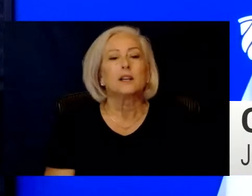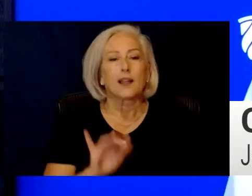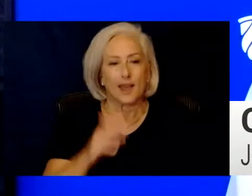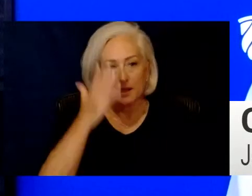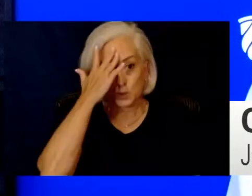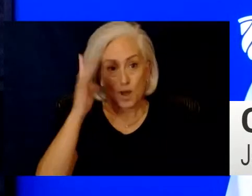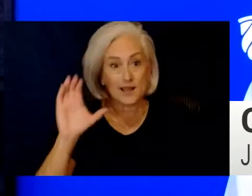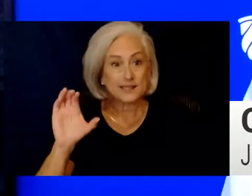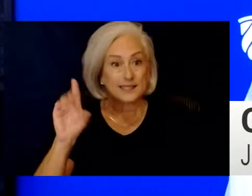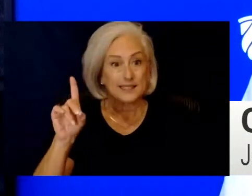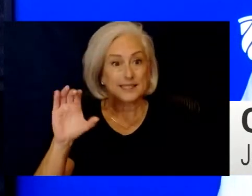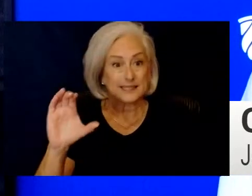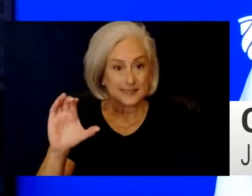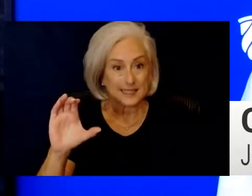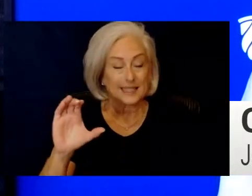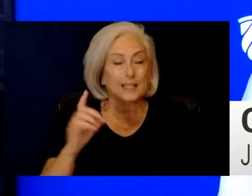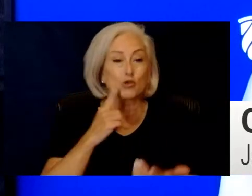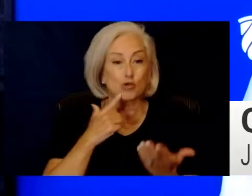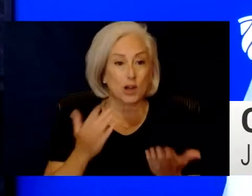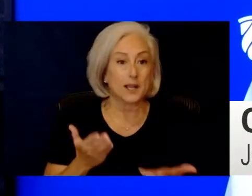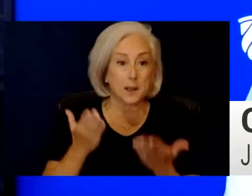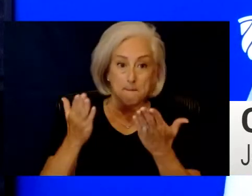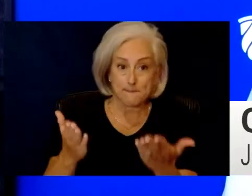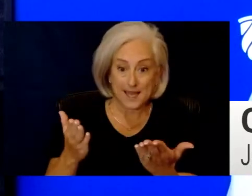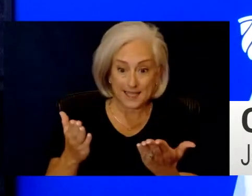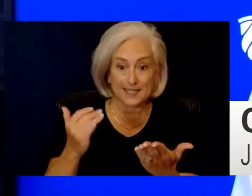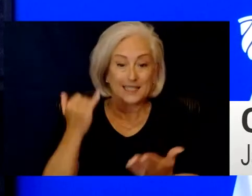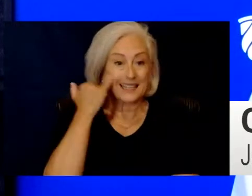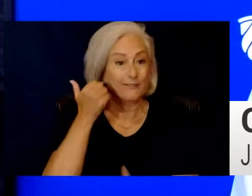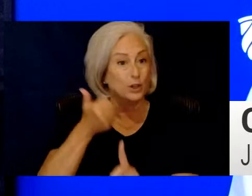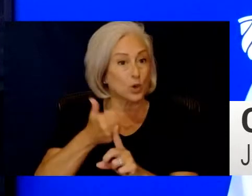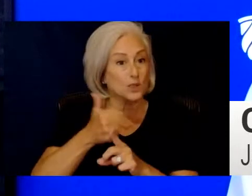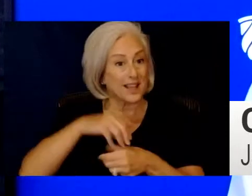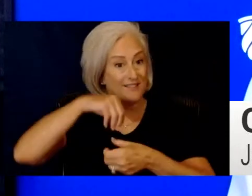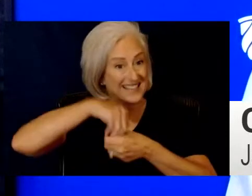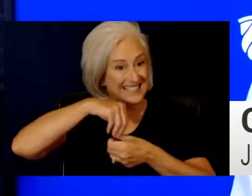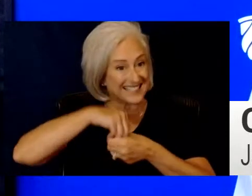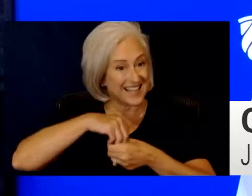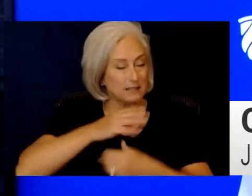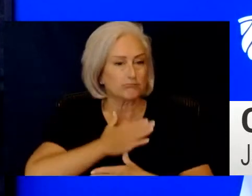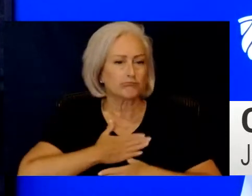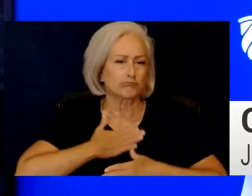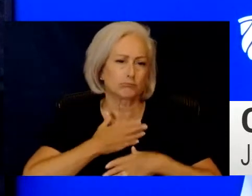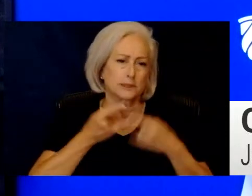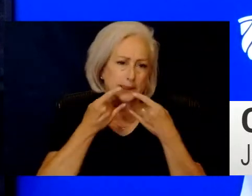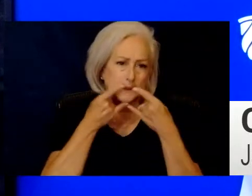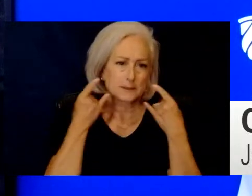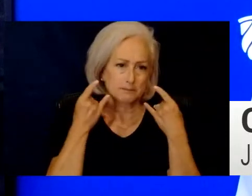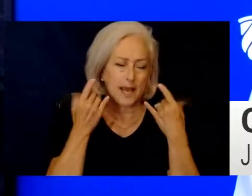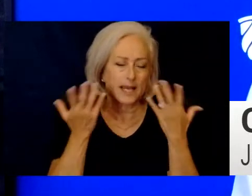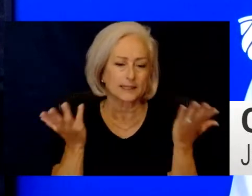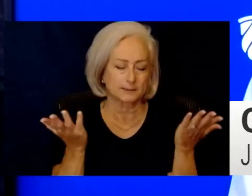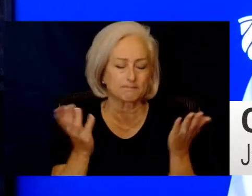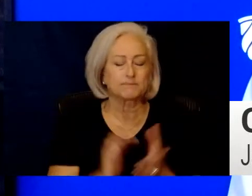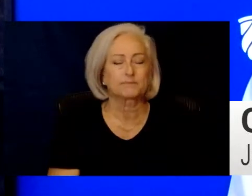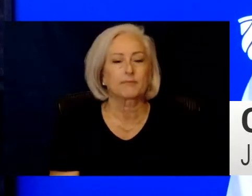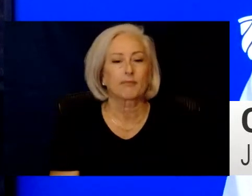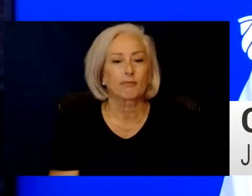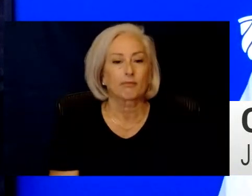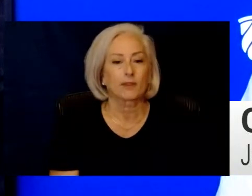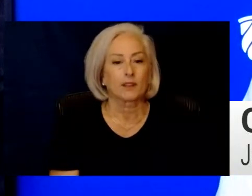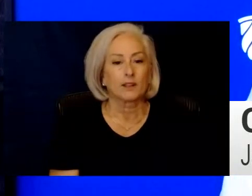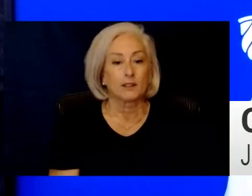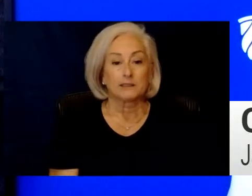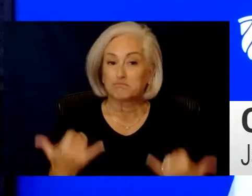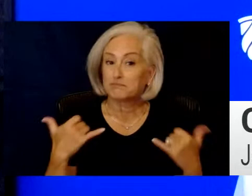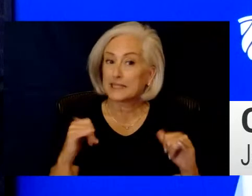has made that county recommendation. If you're in indoor spaces, please mask. So it's still out there. I think everybody,